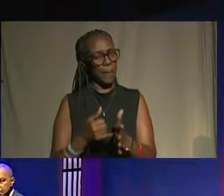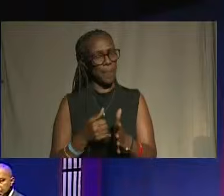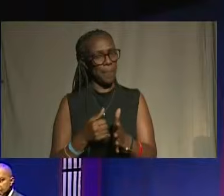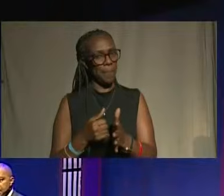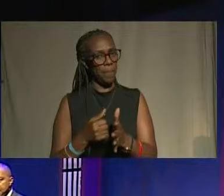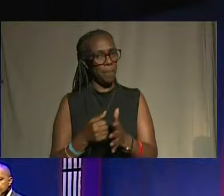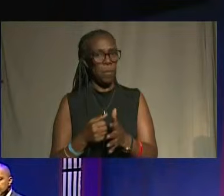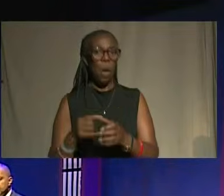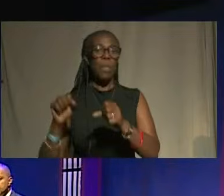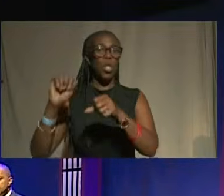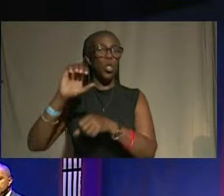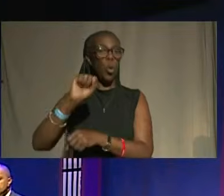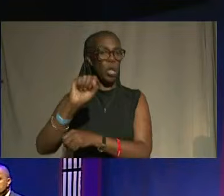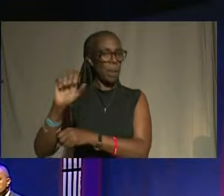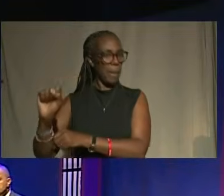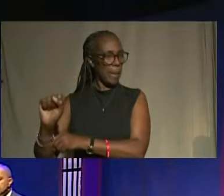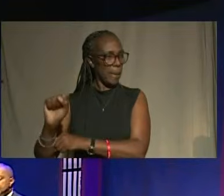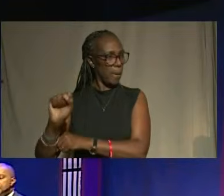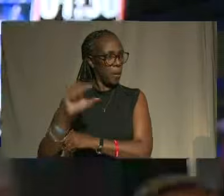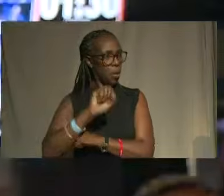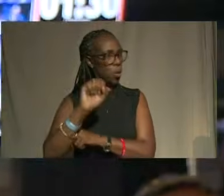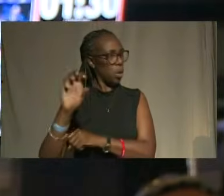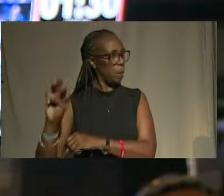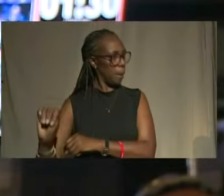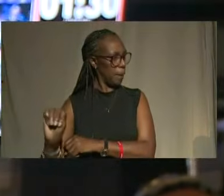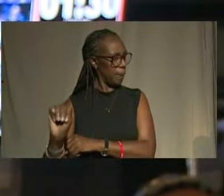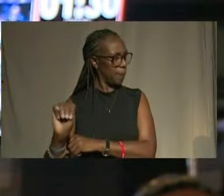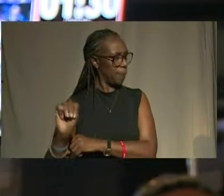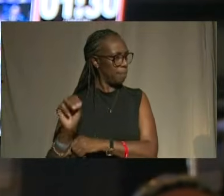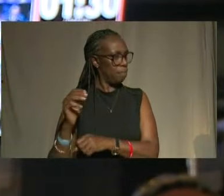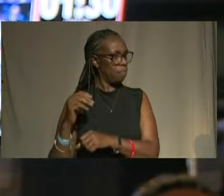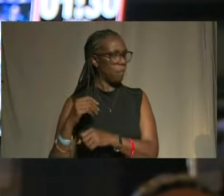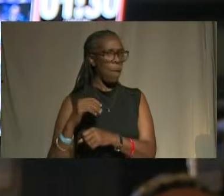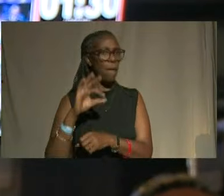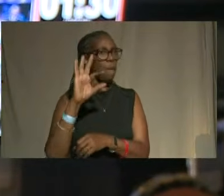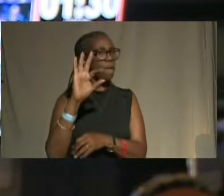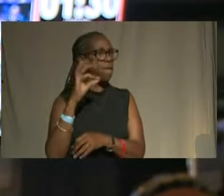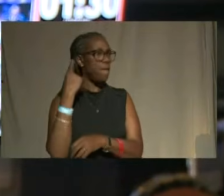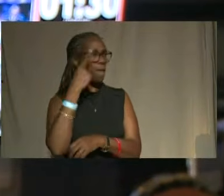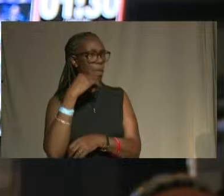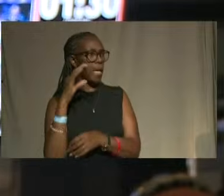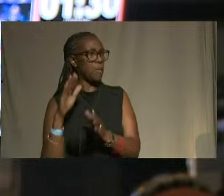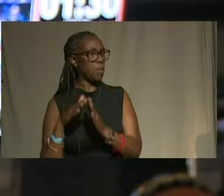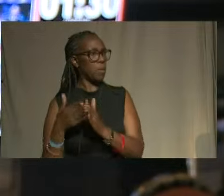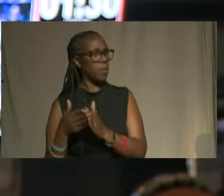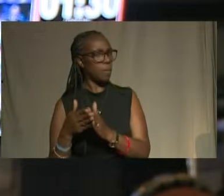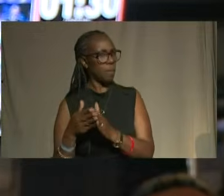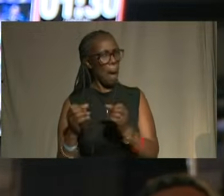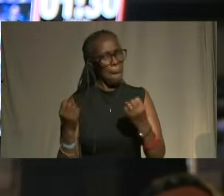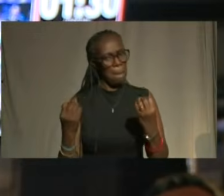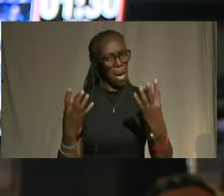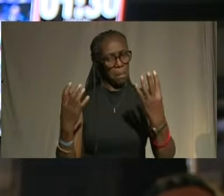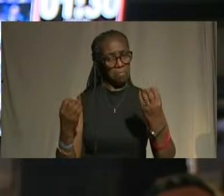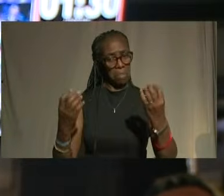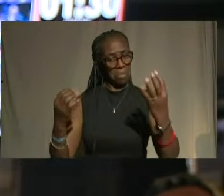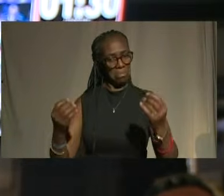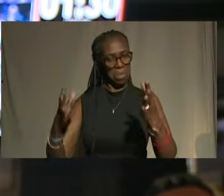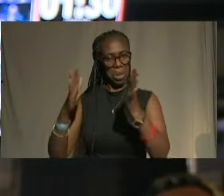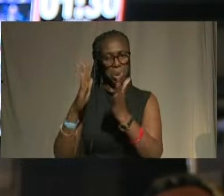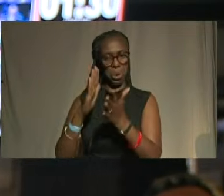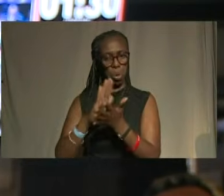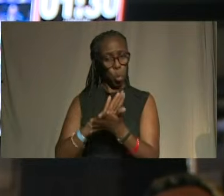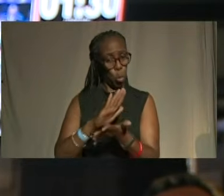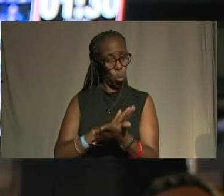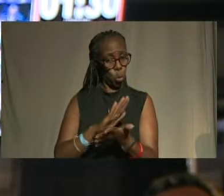this question comes from Facebook. Nikisha is asking, many schools are without basic resources, and as